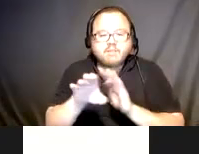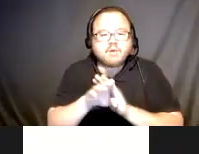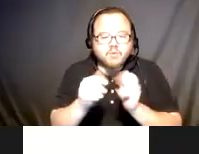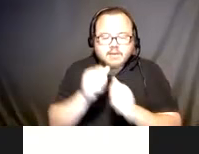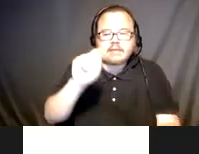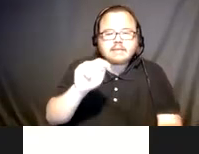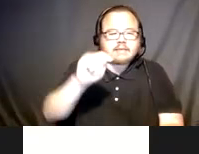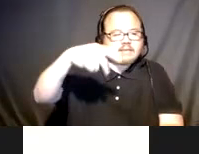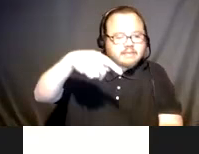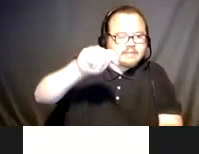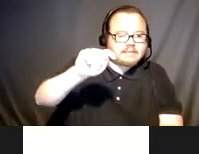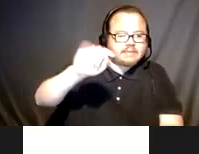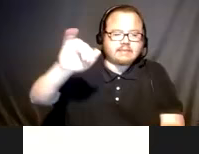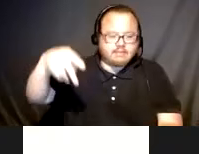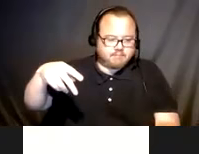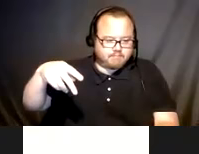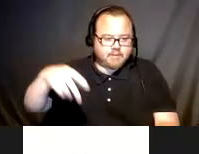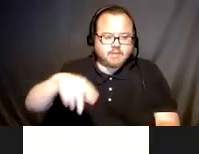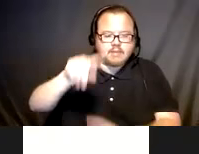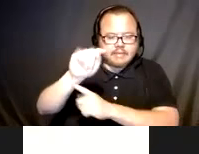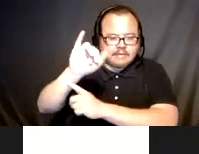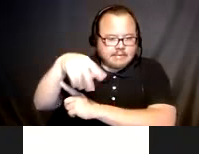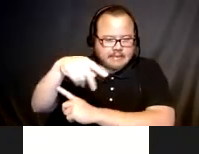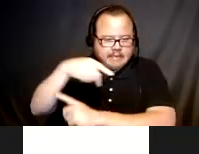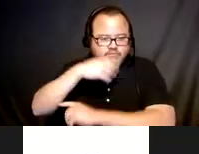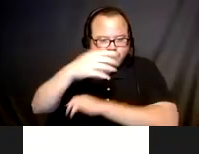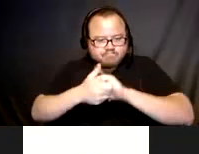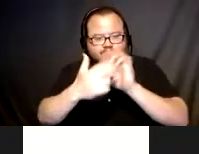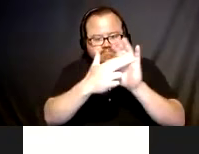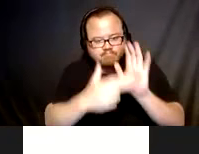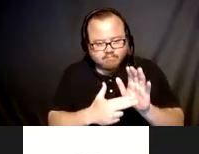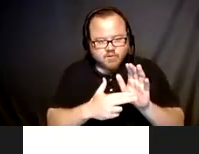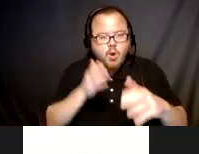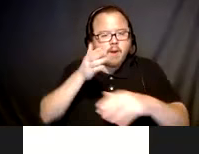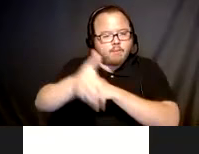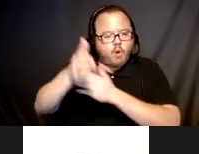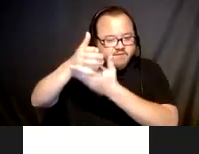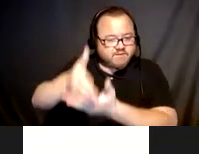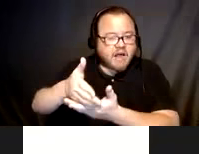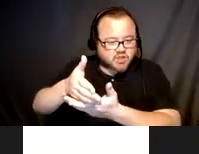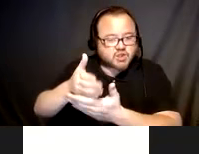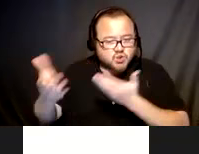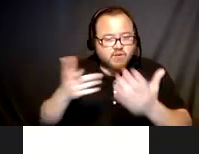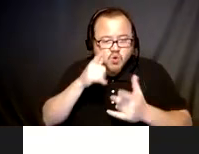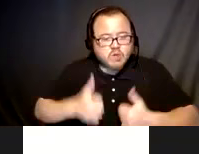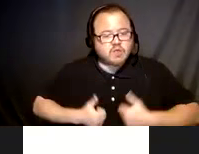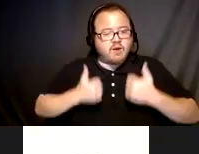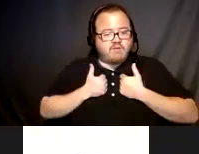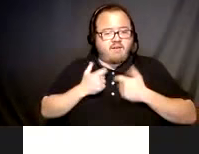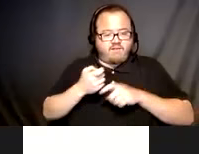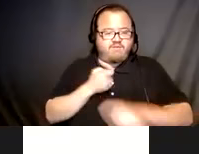or Trauma Intervention Program of Riverside County, to provide postvention services to survivors of suicide